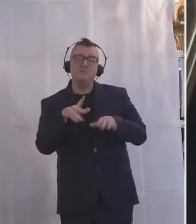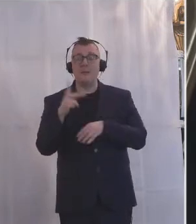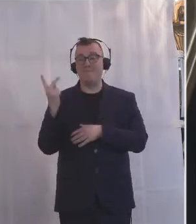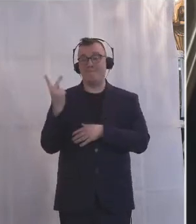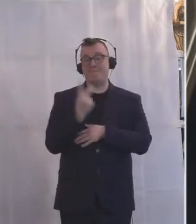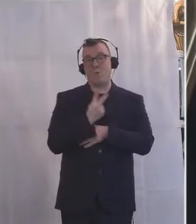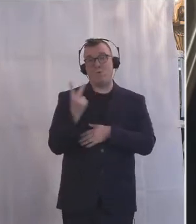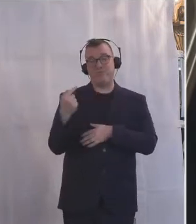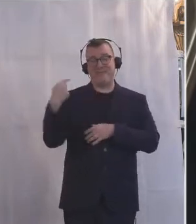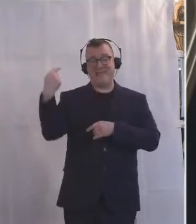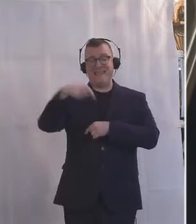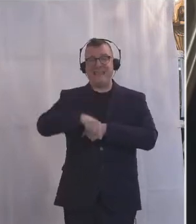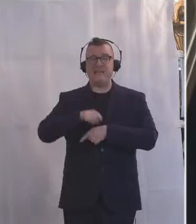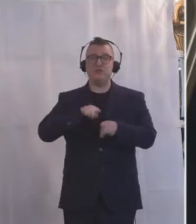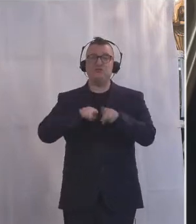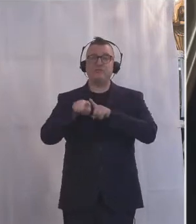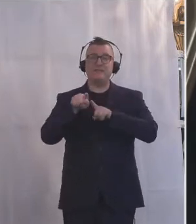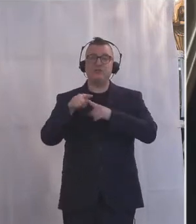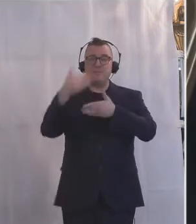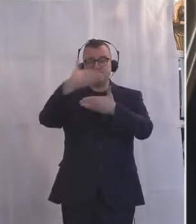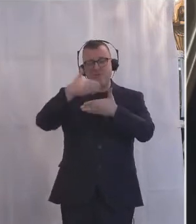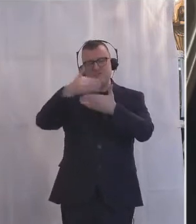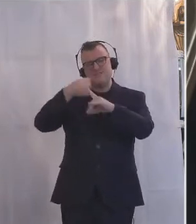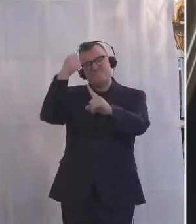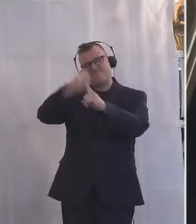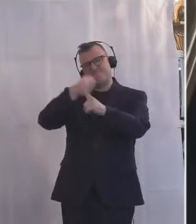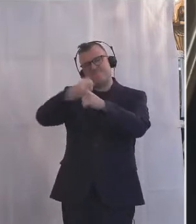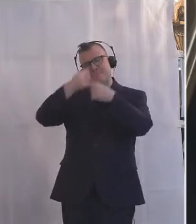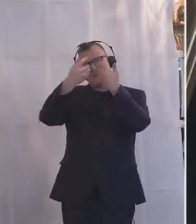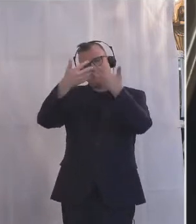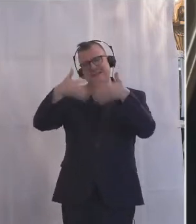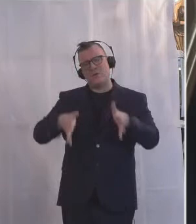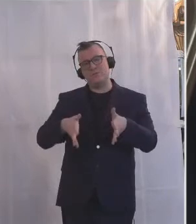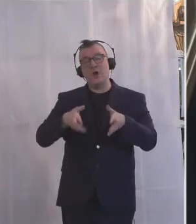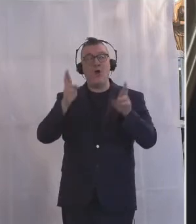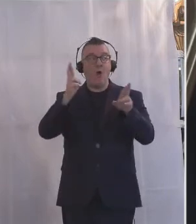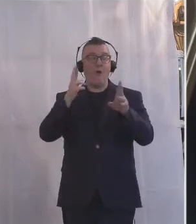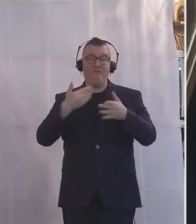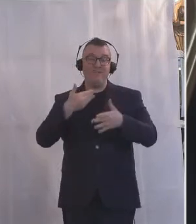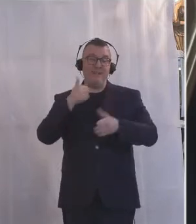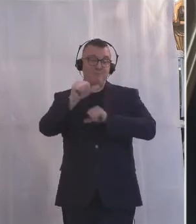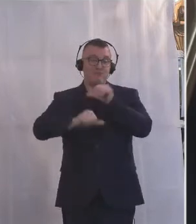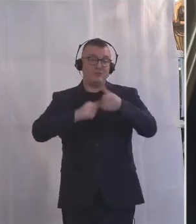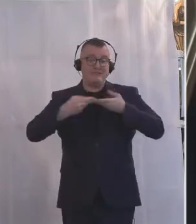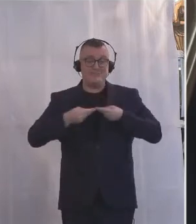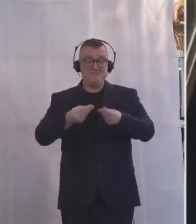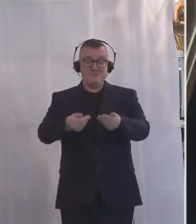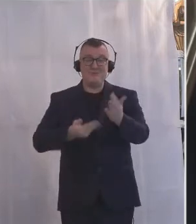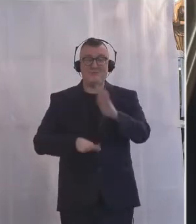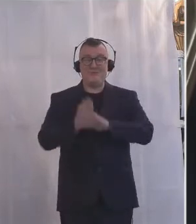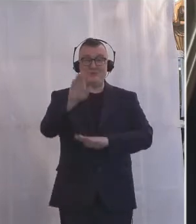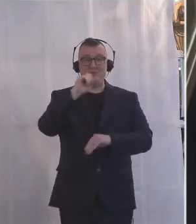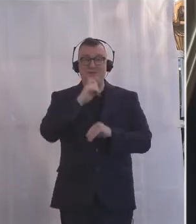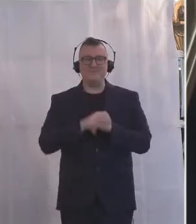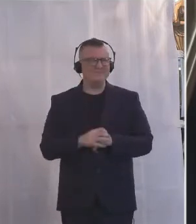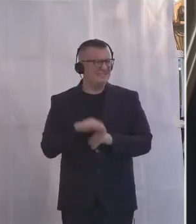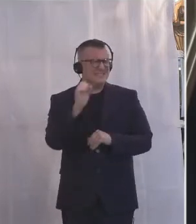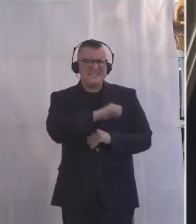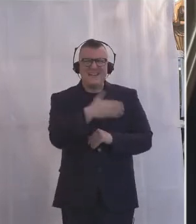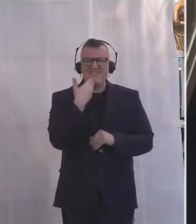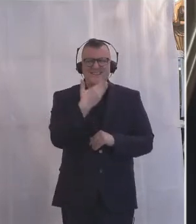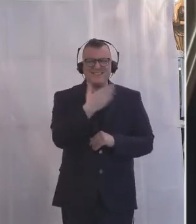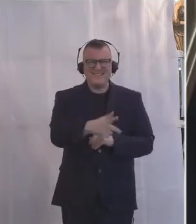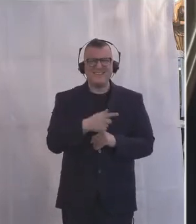here to try and help break down those barriers, and let's hope that journey continues. And thank you, because thank funding you. Is probably